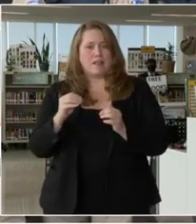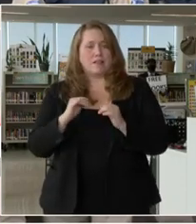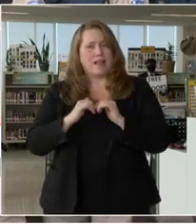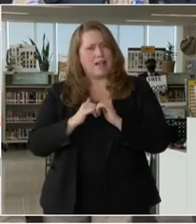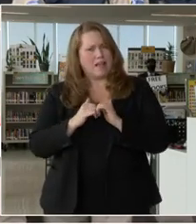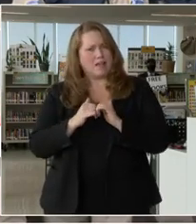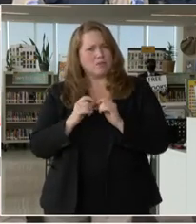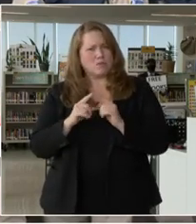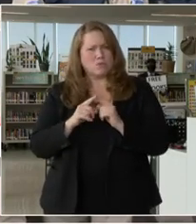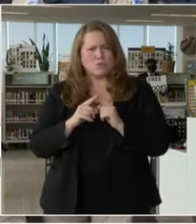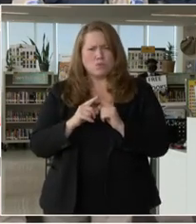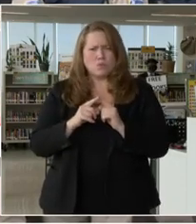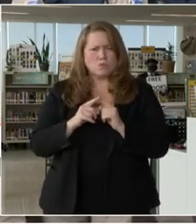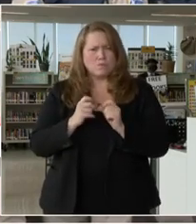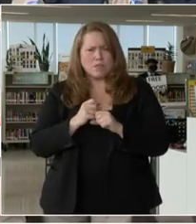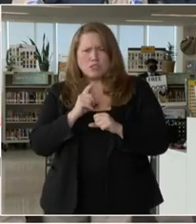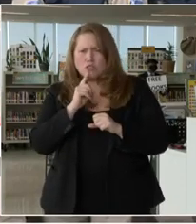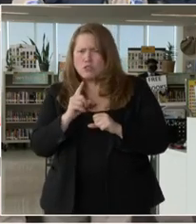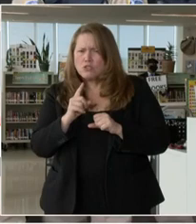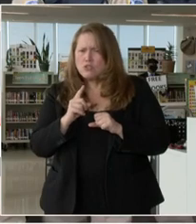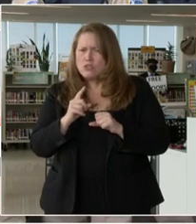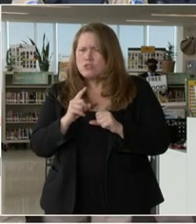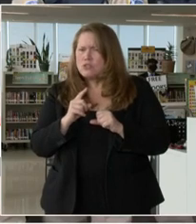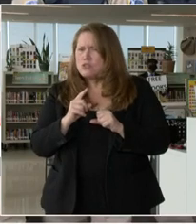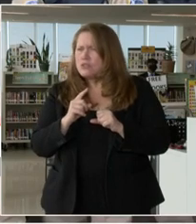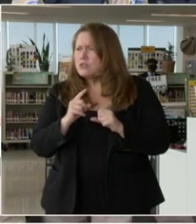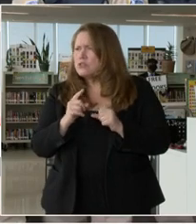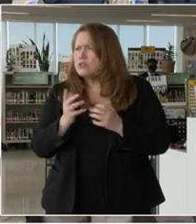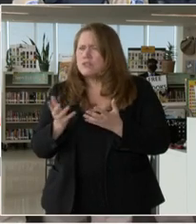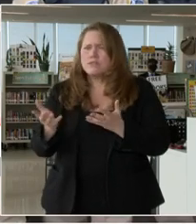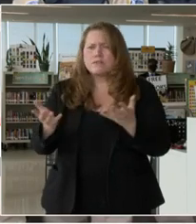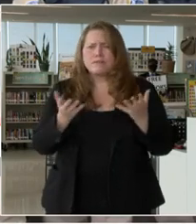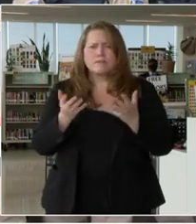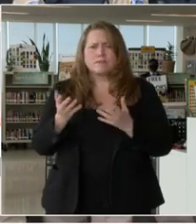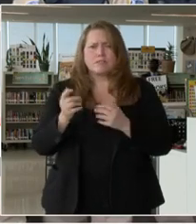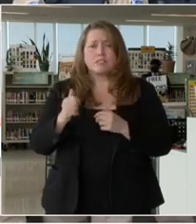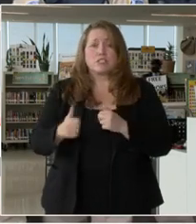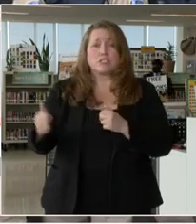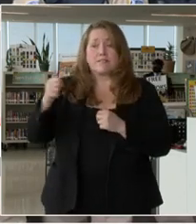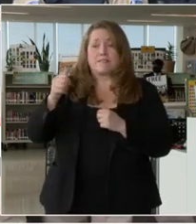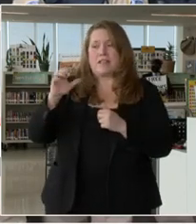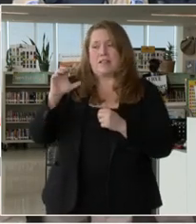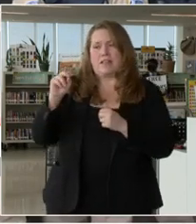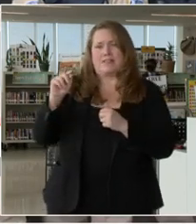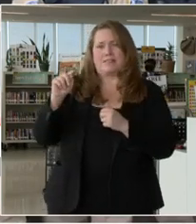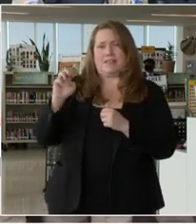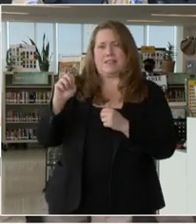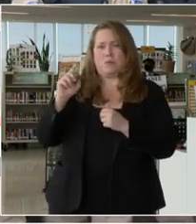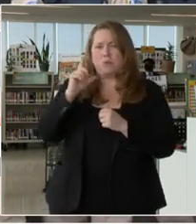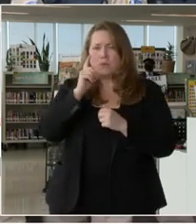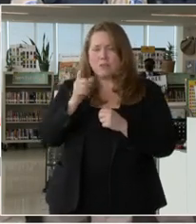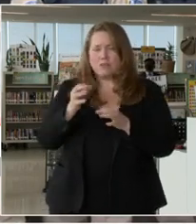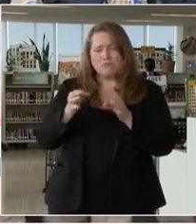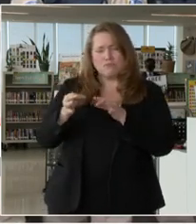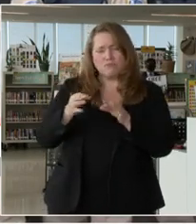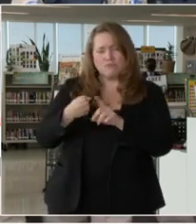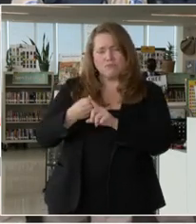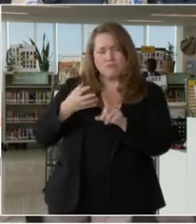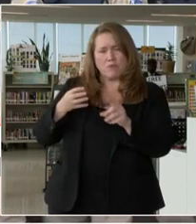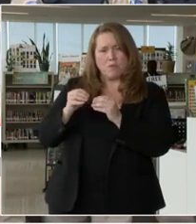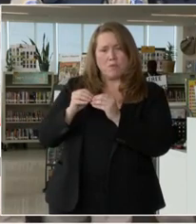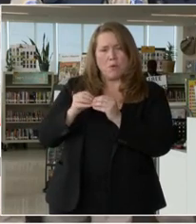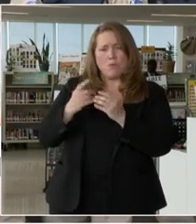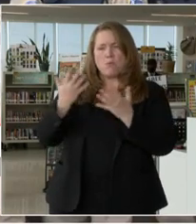do we do the last part? Chief Conti can say more about what goes into the hiring process at